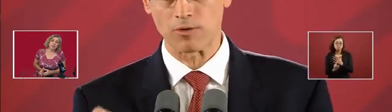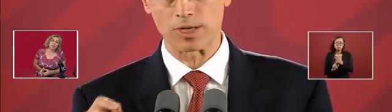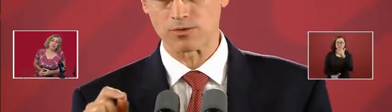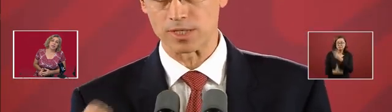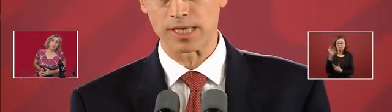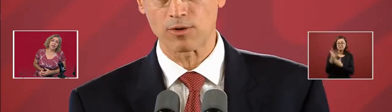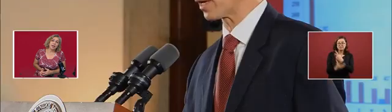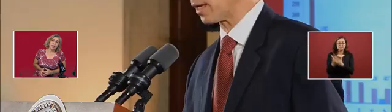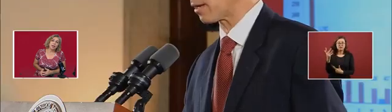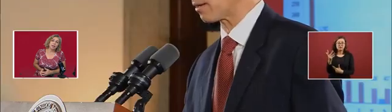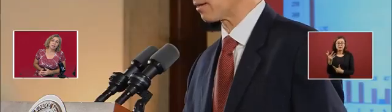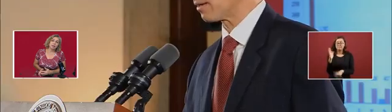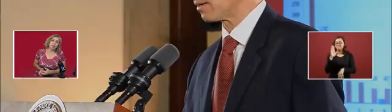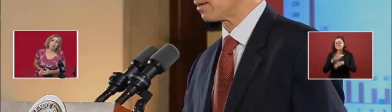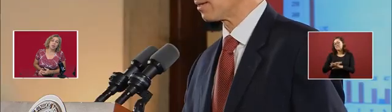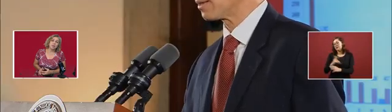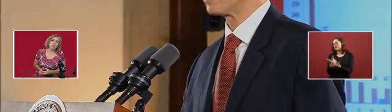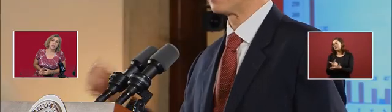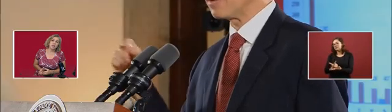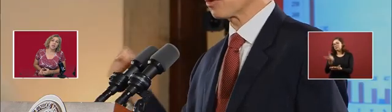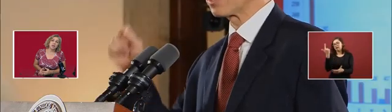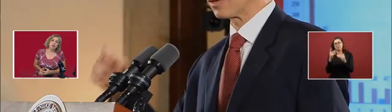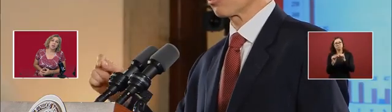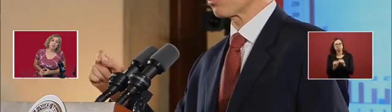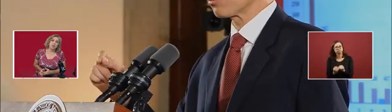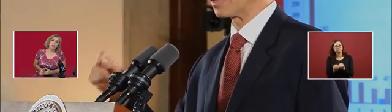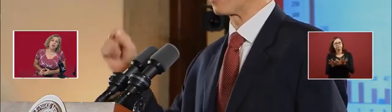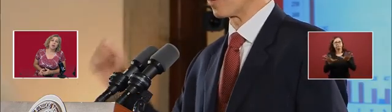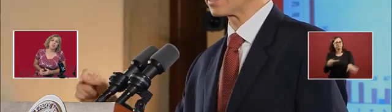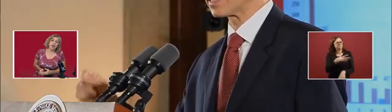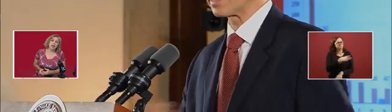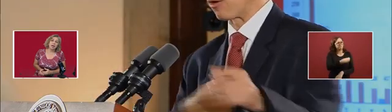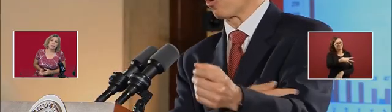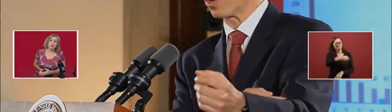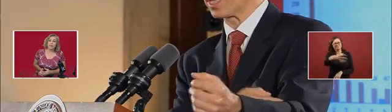has the highest amount. It's also explained.